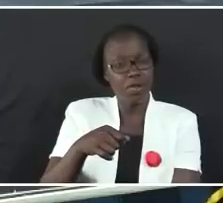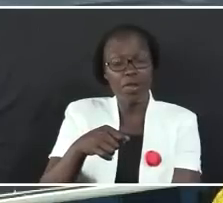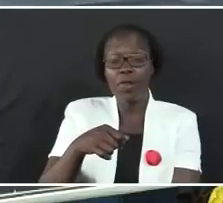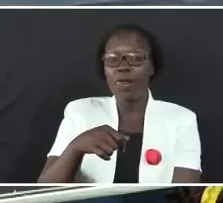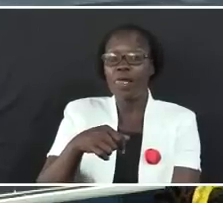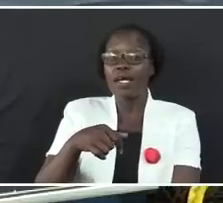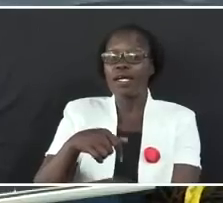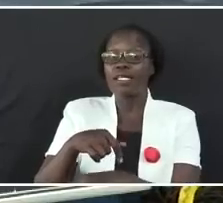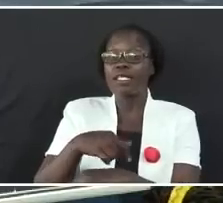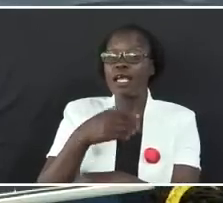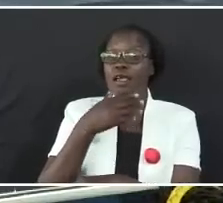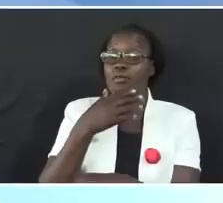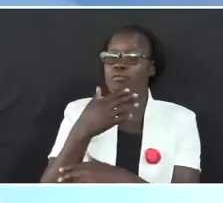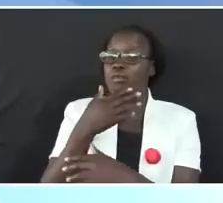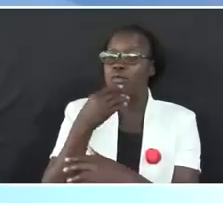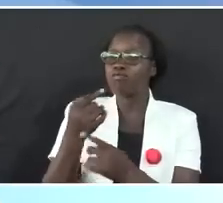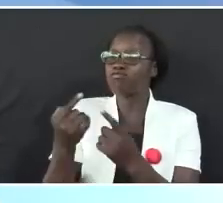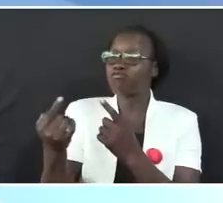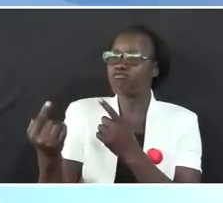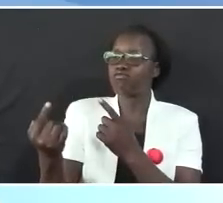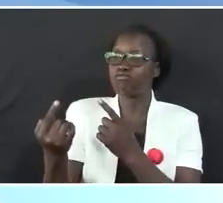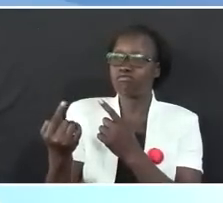Where am I coming from?